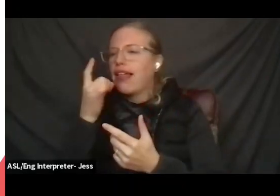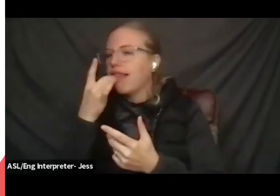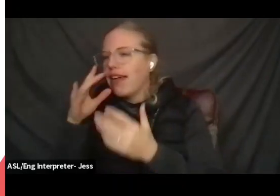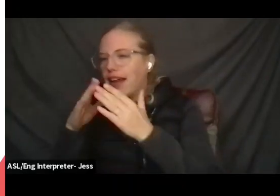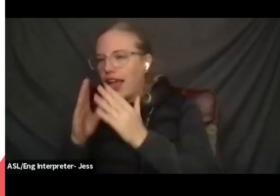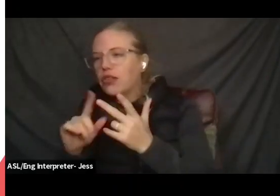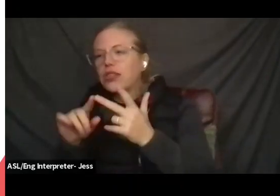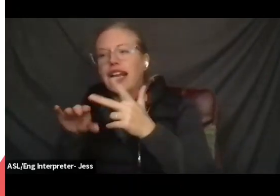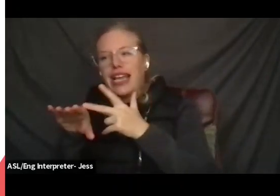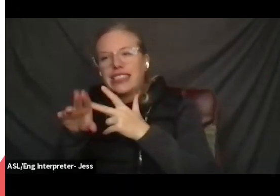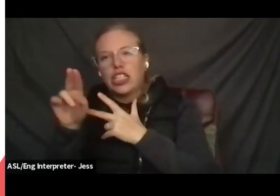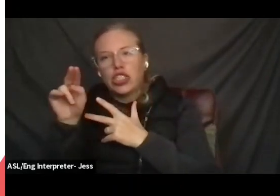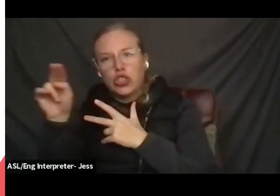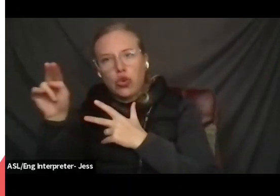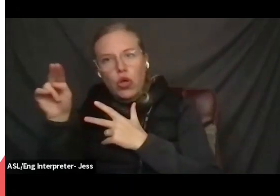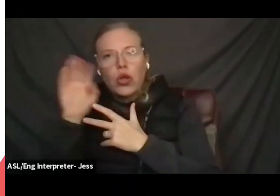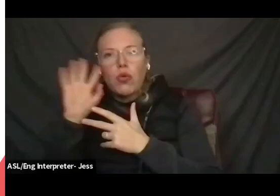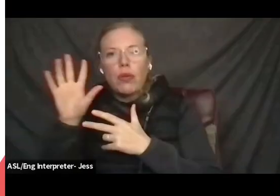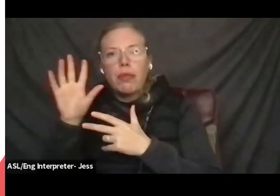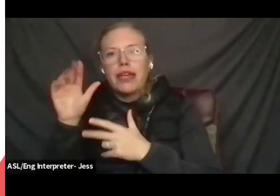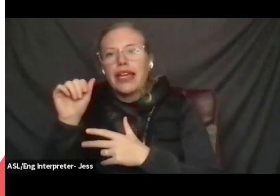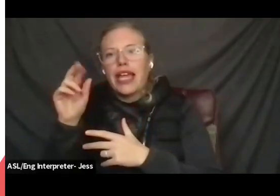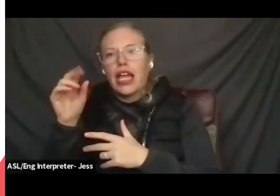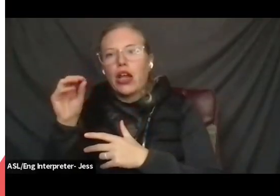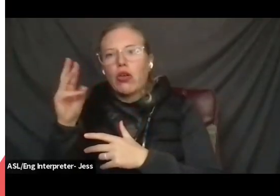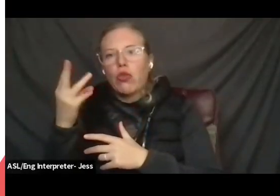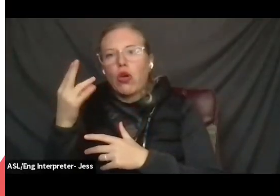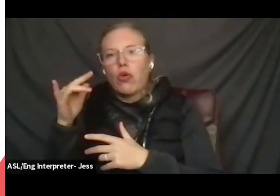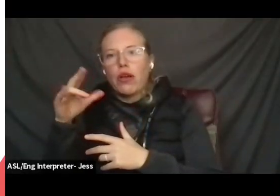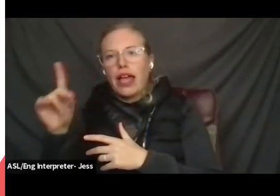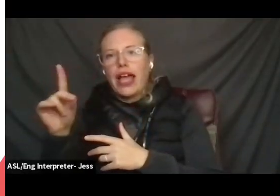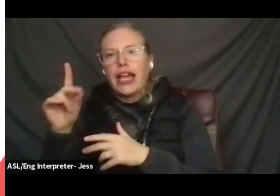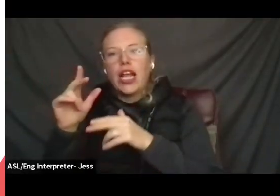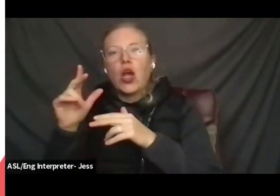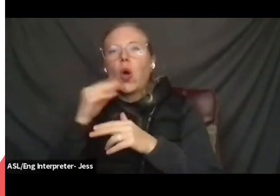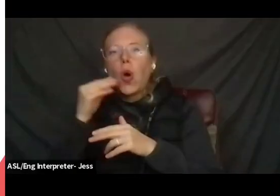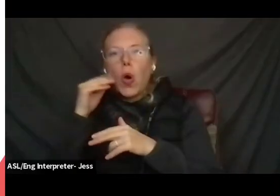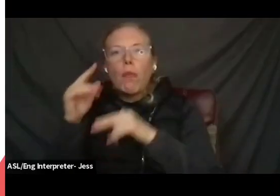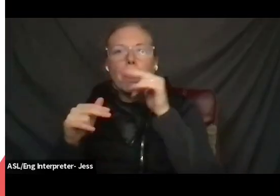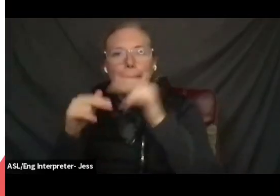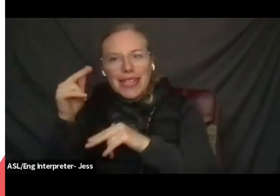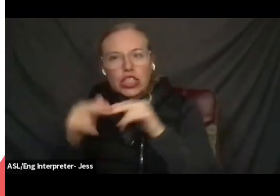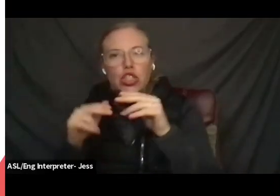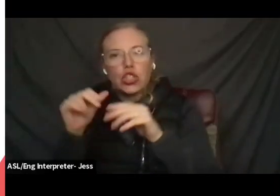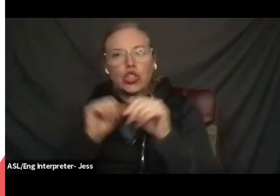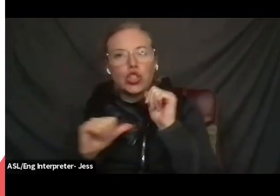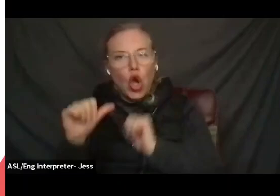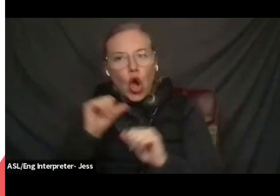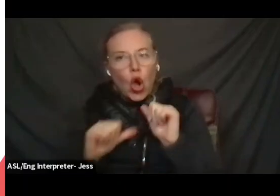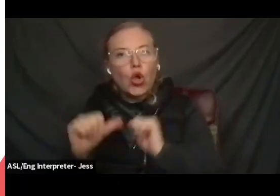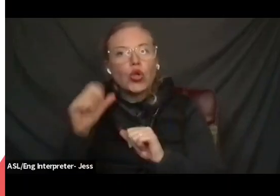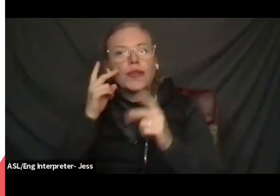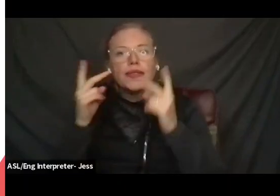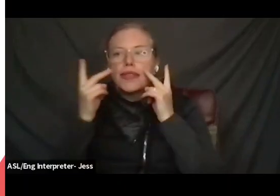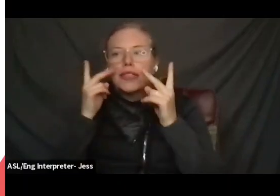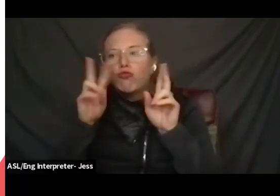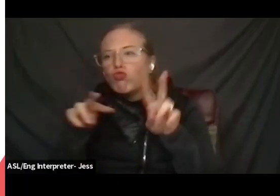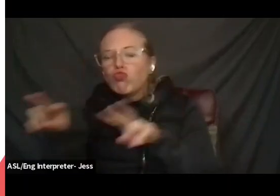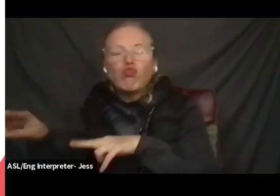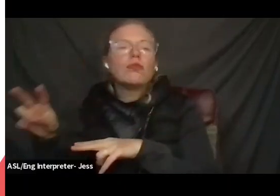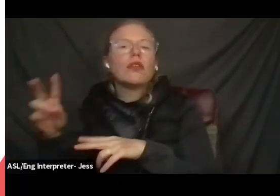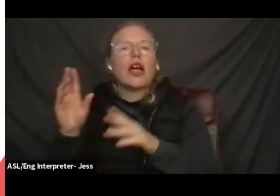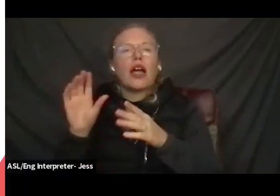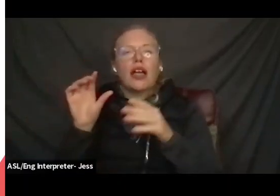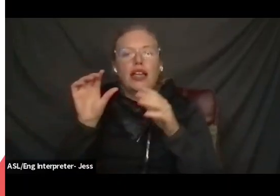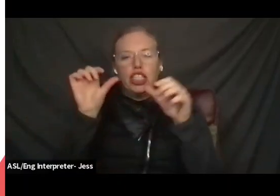North are going to be out at the Arrowhead Home and Builder Show. So I want to encourage folks to stop by the booth and check that out. I've also put in